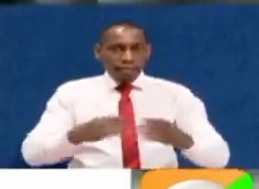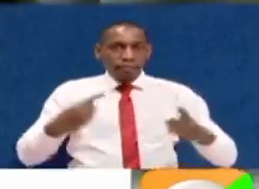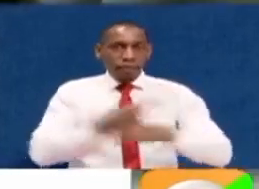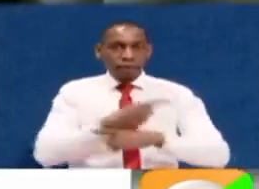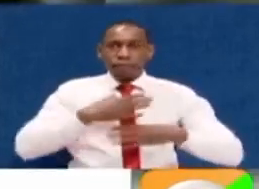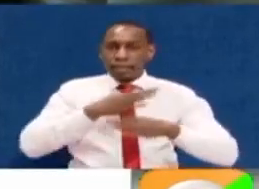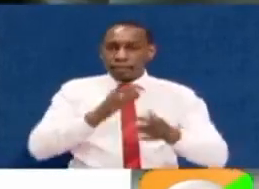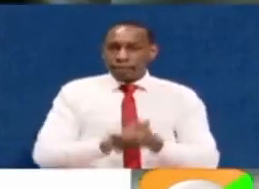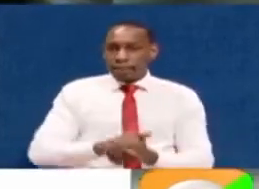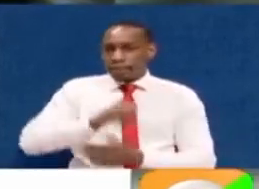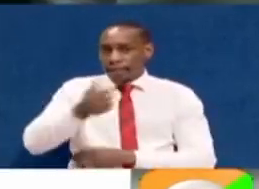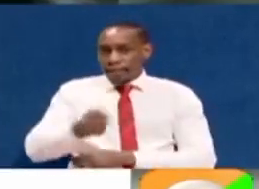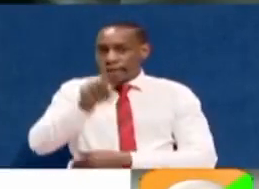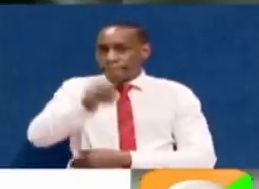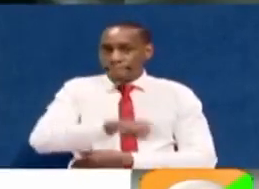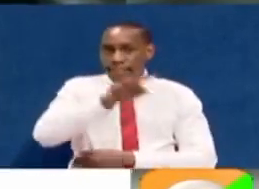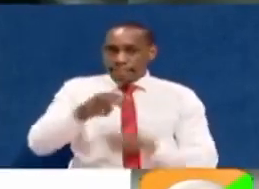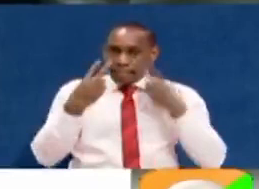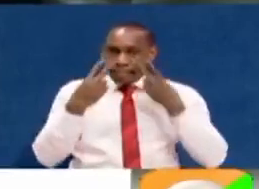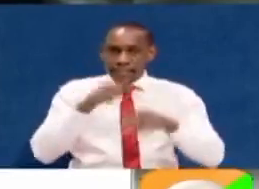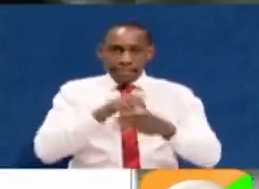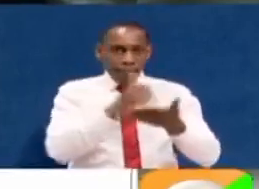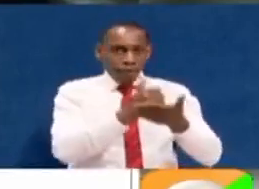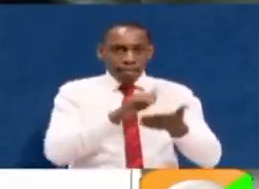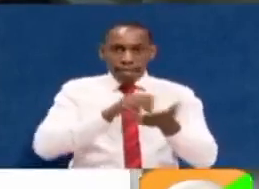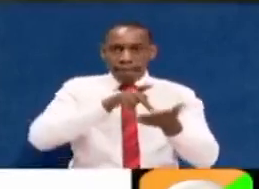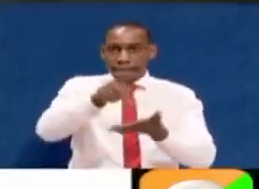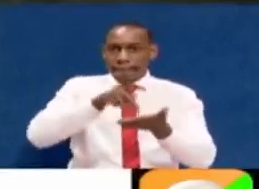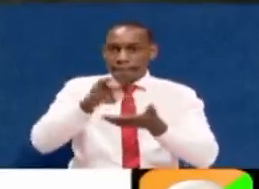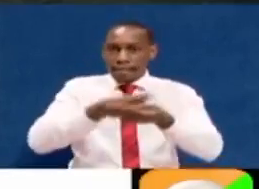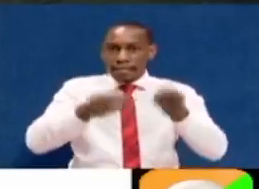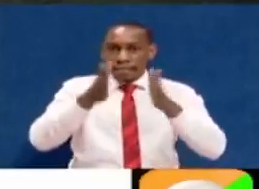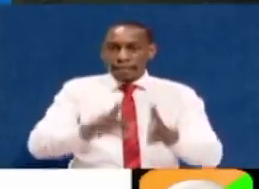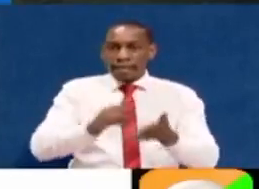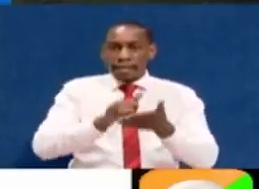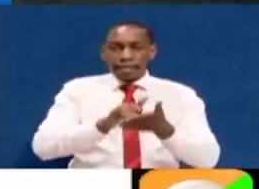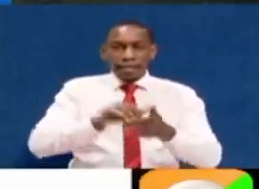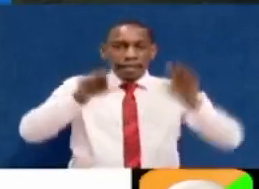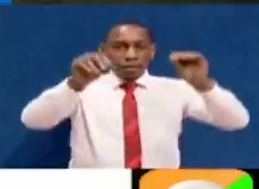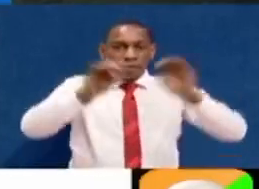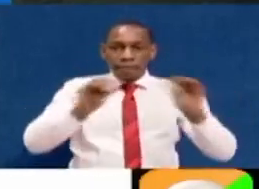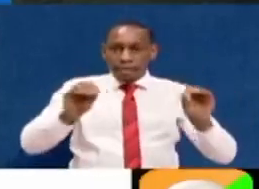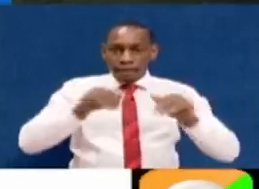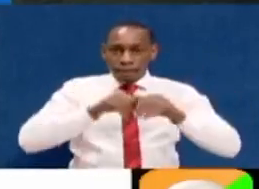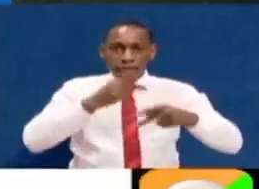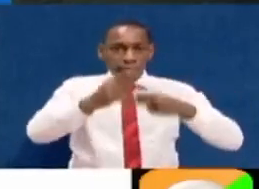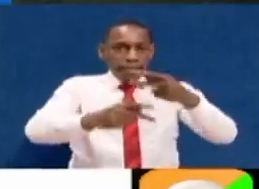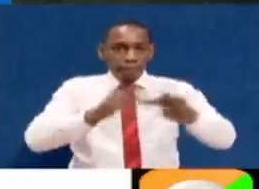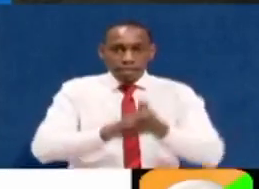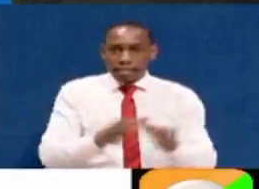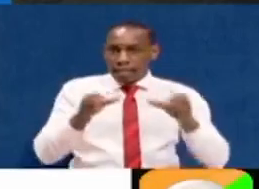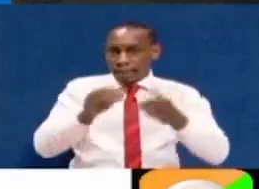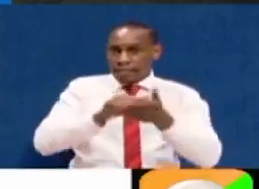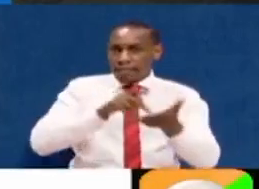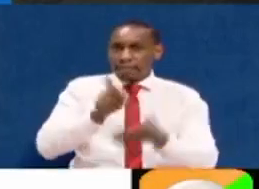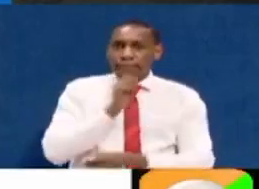interest. Another anomaly noted during the audit is procurement from suppliers that had not been pre-qualified as per procedure. A company